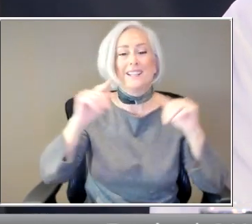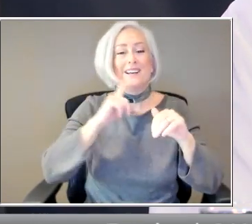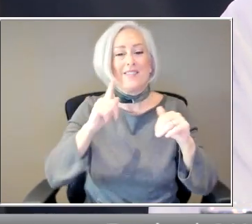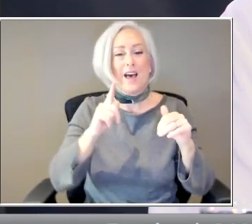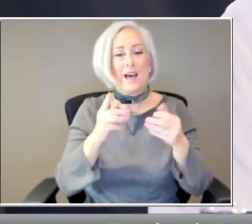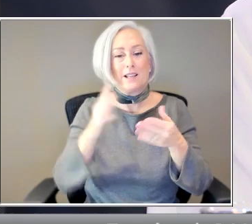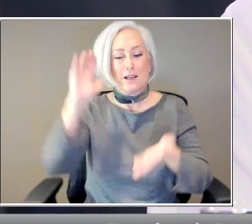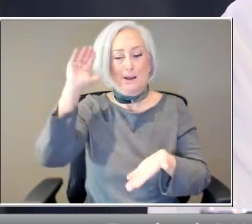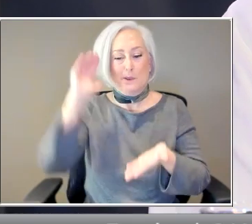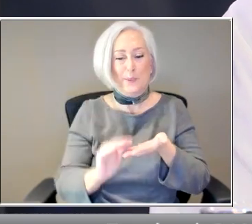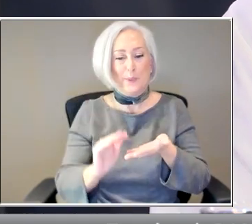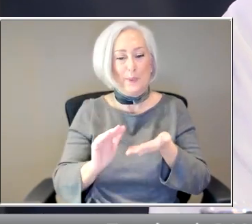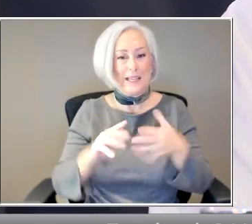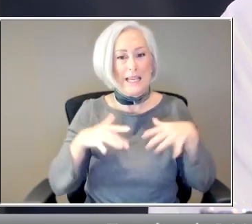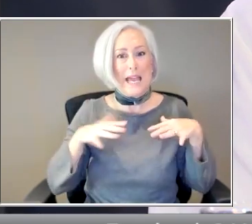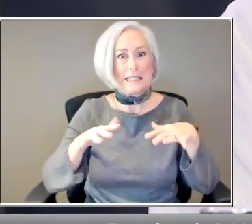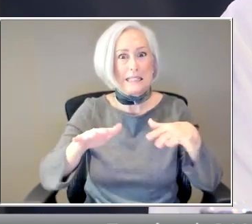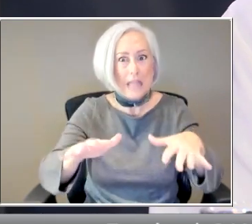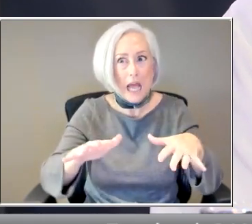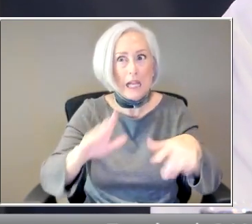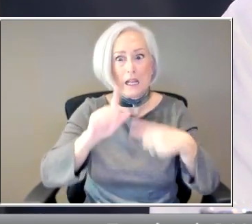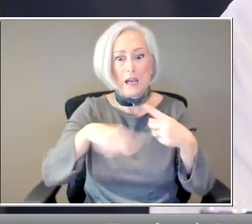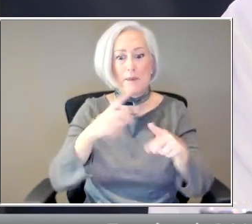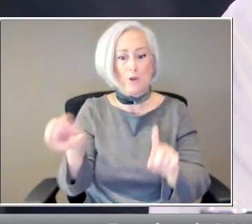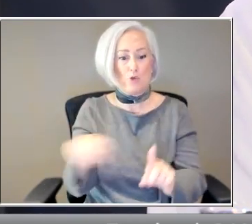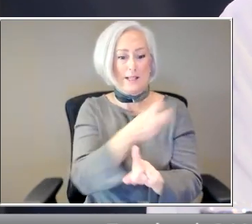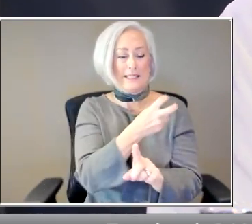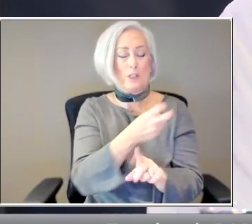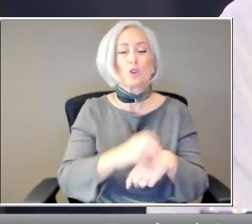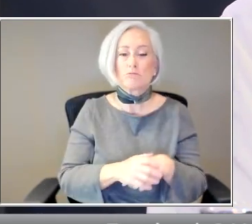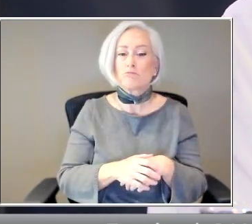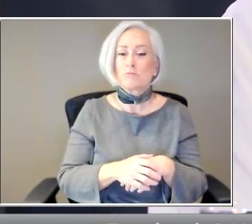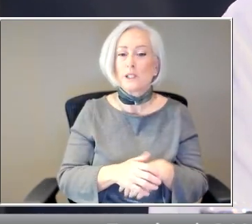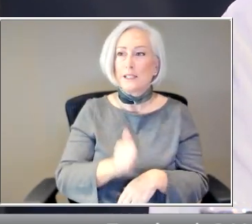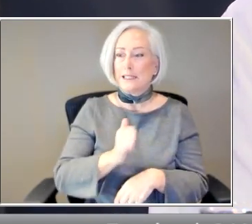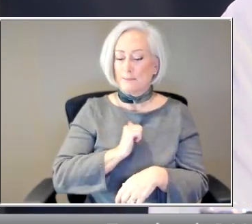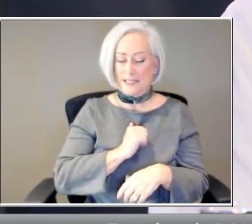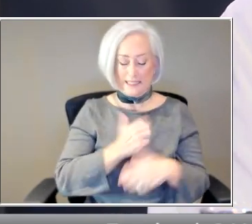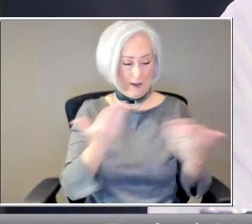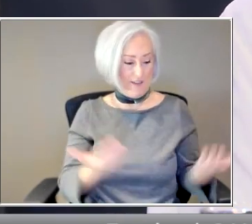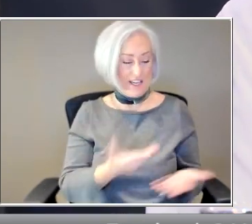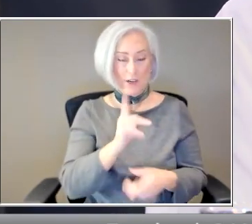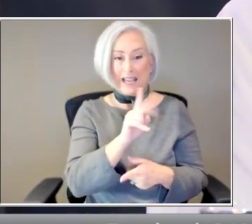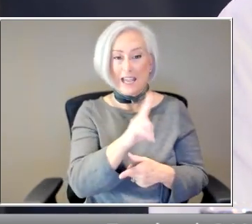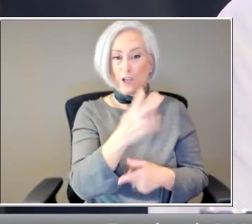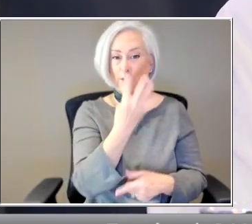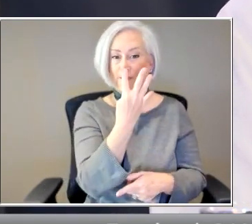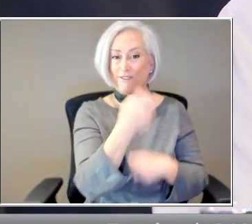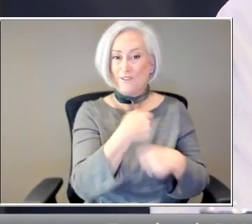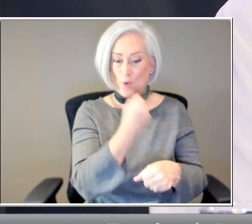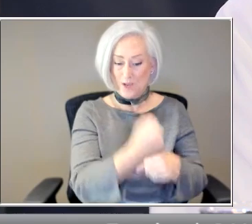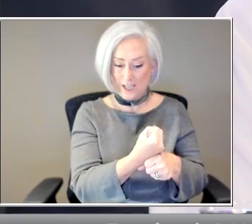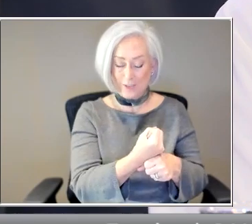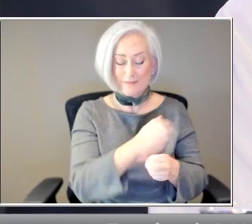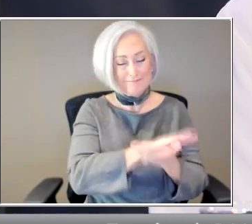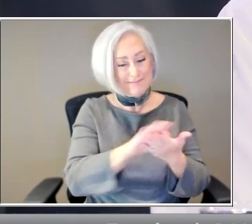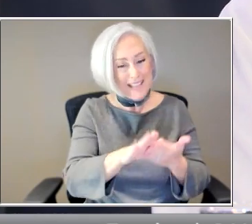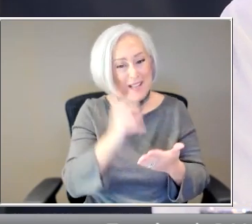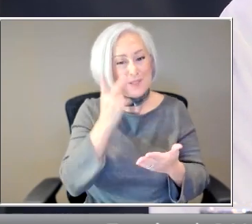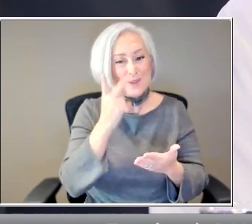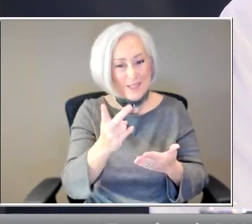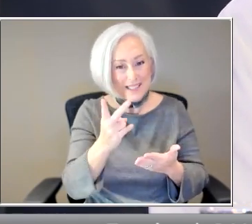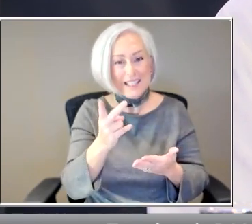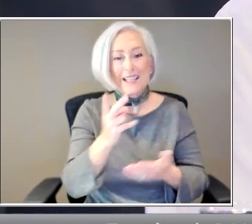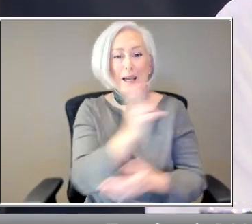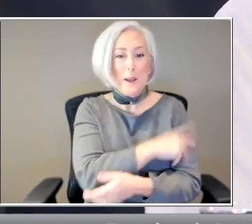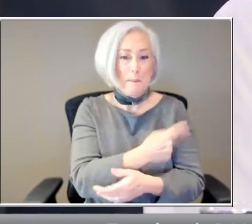the transition. And I've been here coming up on 4 years, and it's been really nice to see patients on the pediatric side